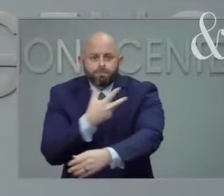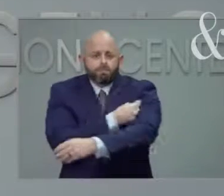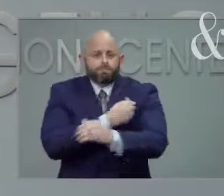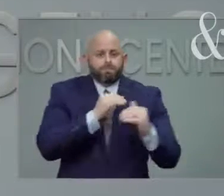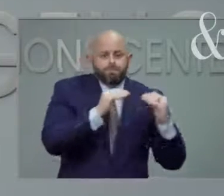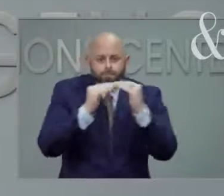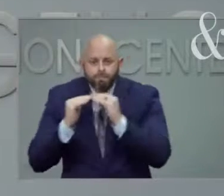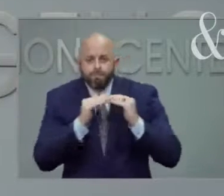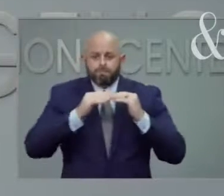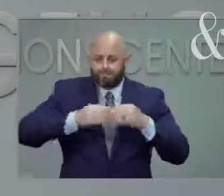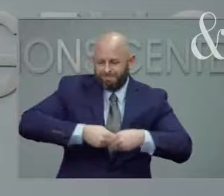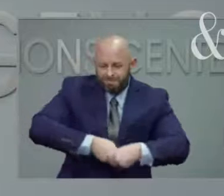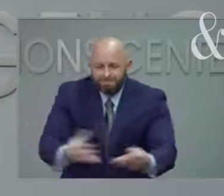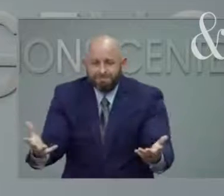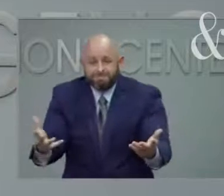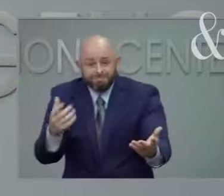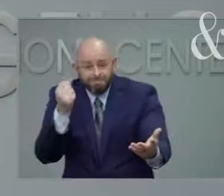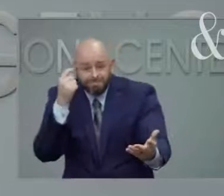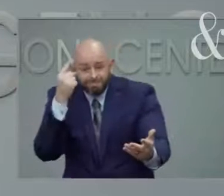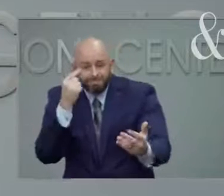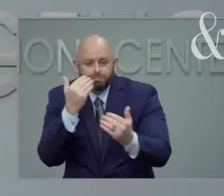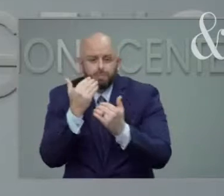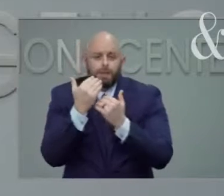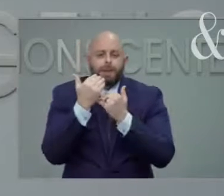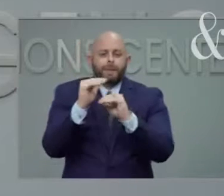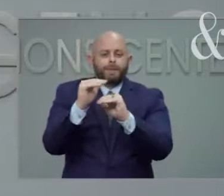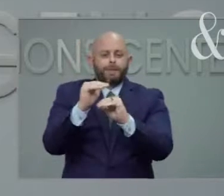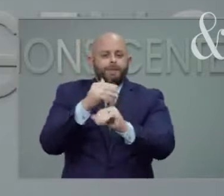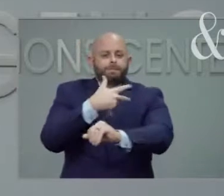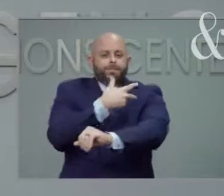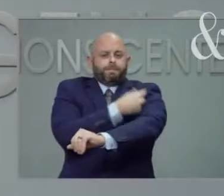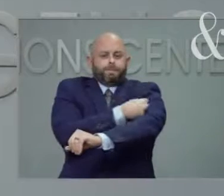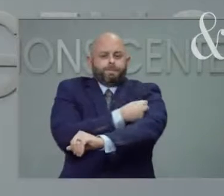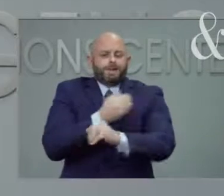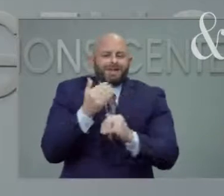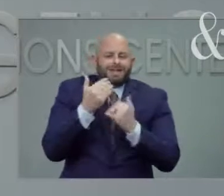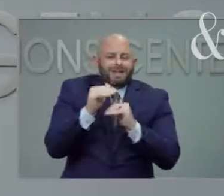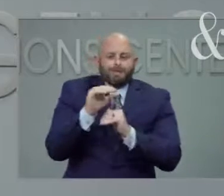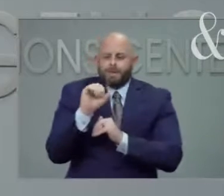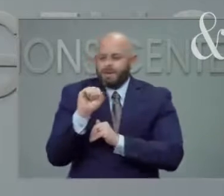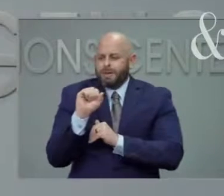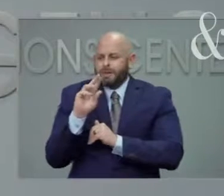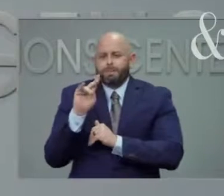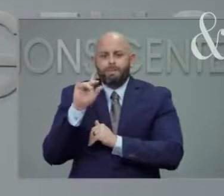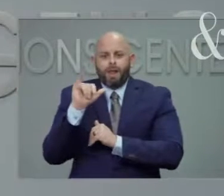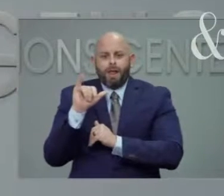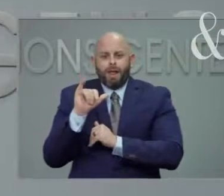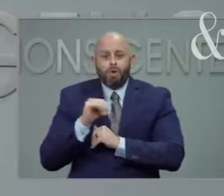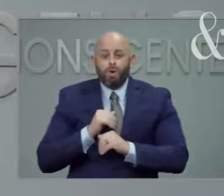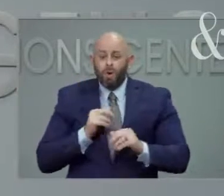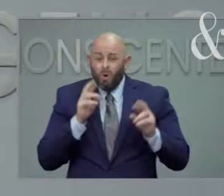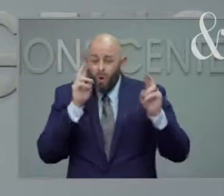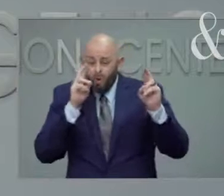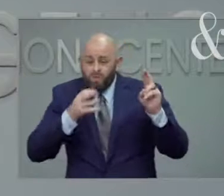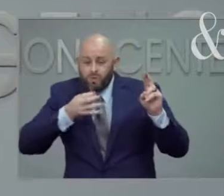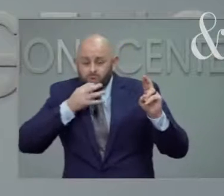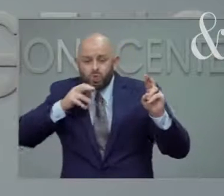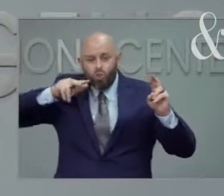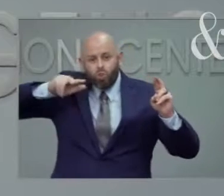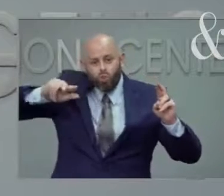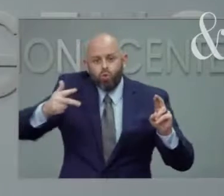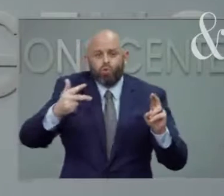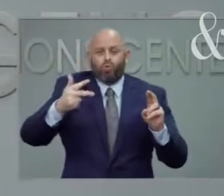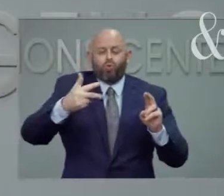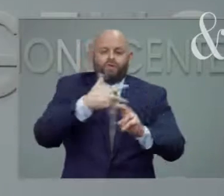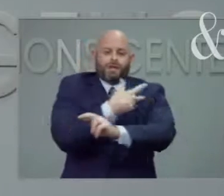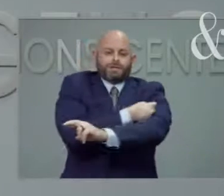said, supplies remain extremely limited, but we hope to have another vaccine approved and available soon. We will